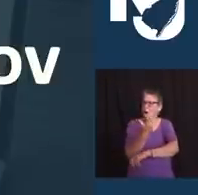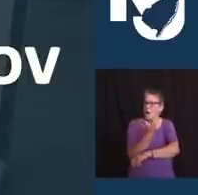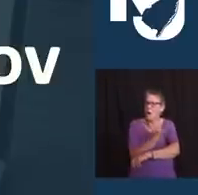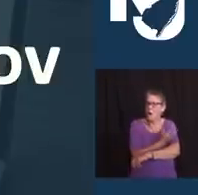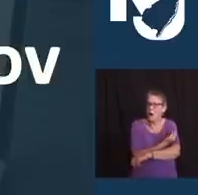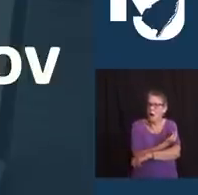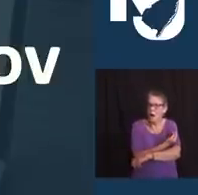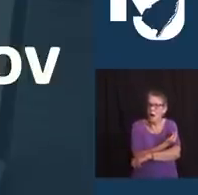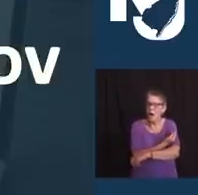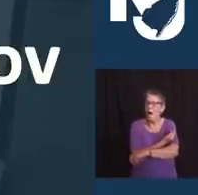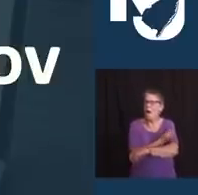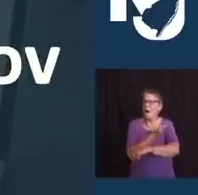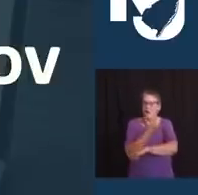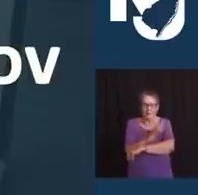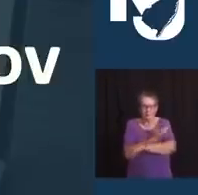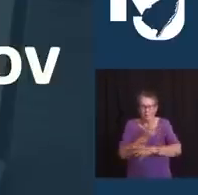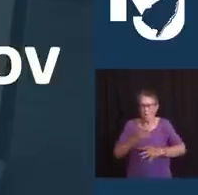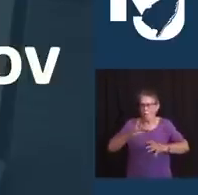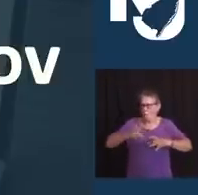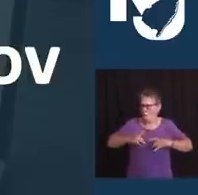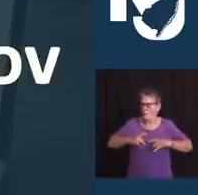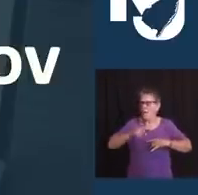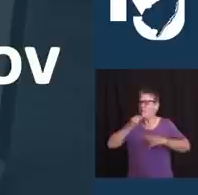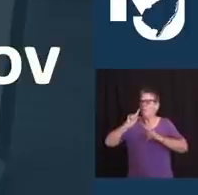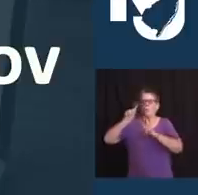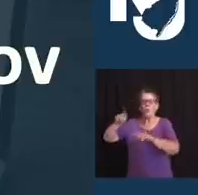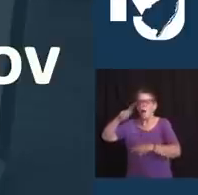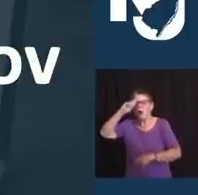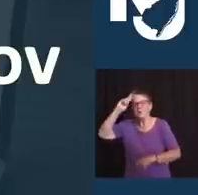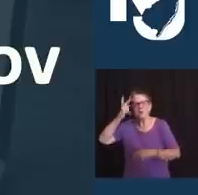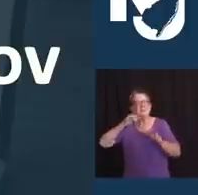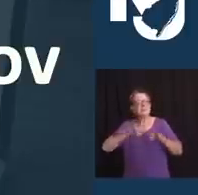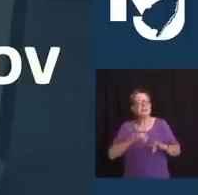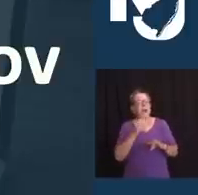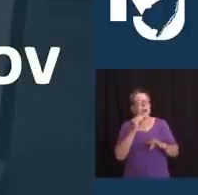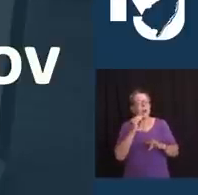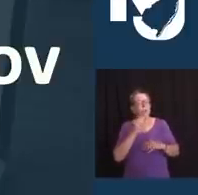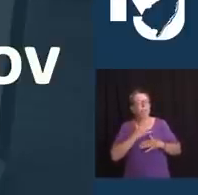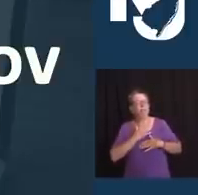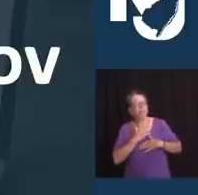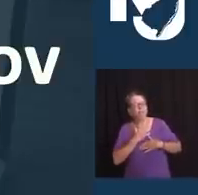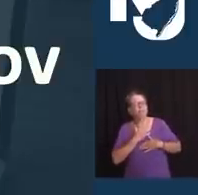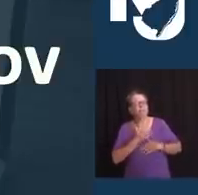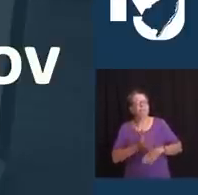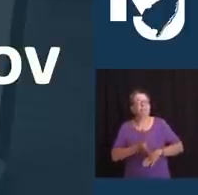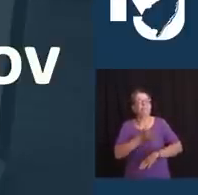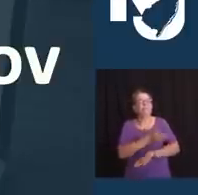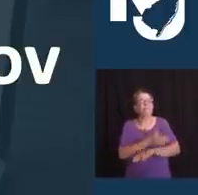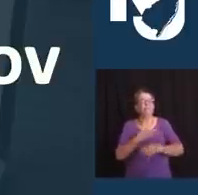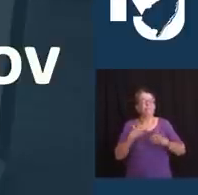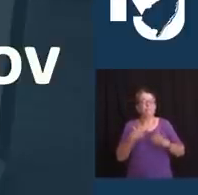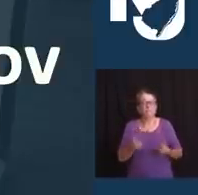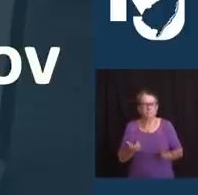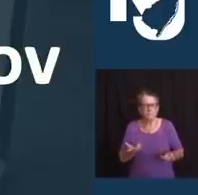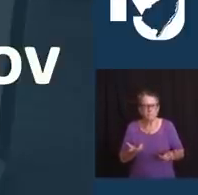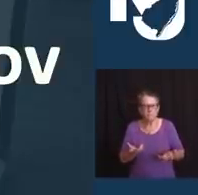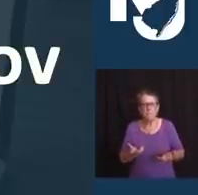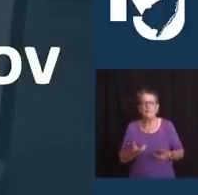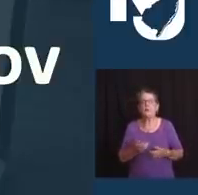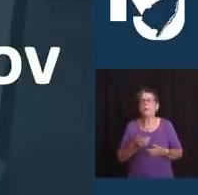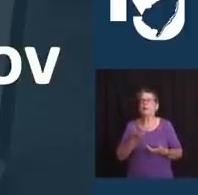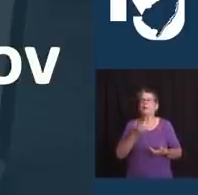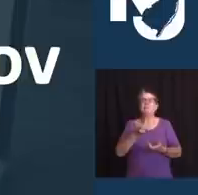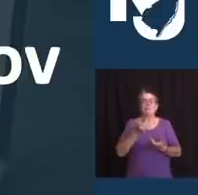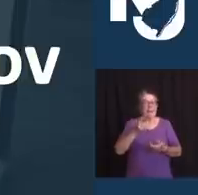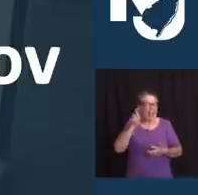the vaccines make it even more likely that even if you do end up in the hospital, you will make it back to your family alive. The